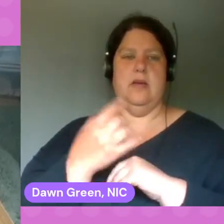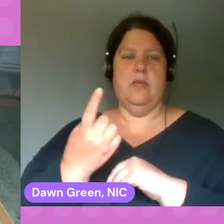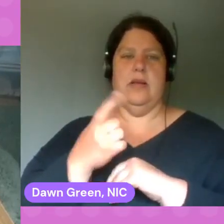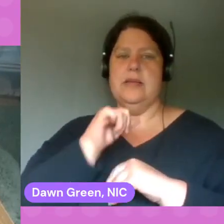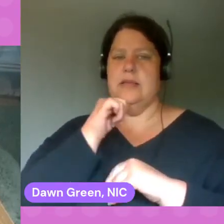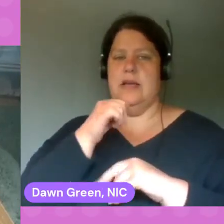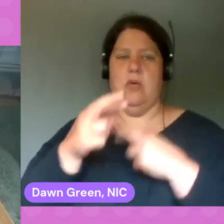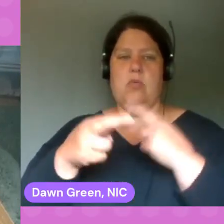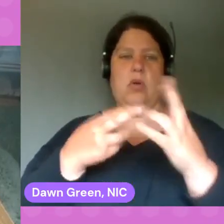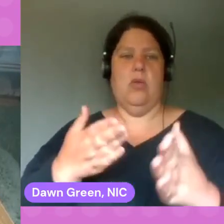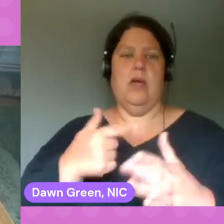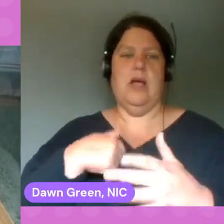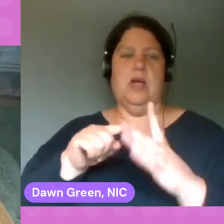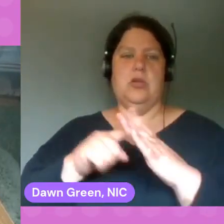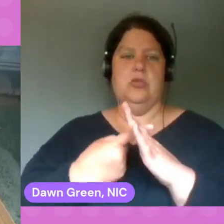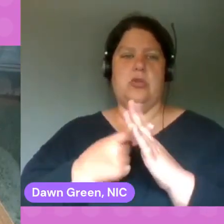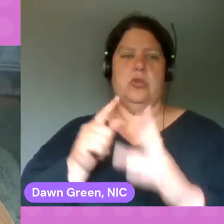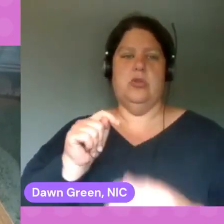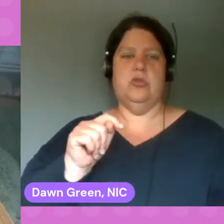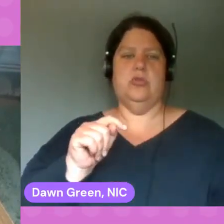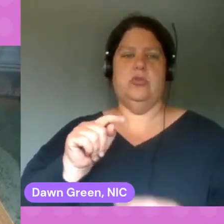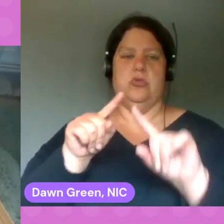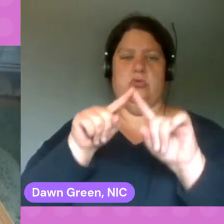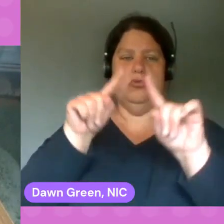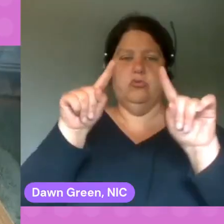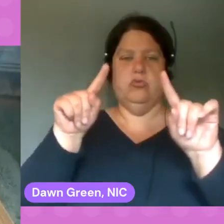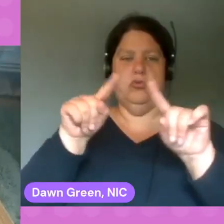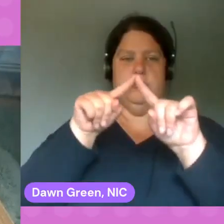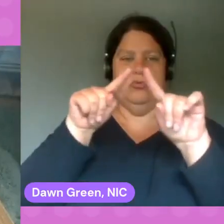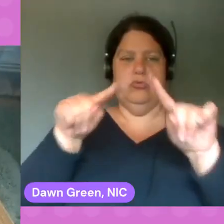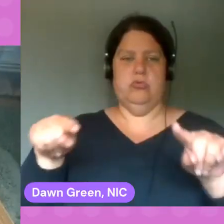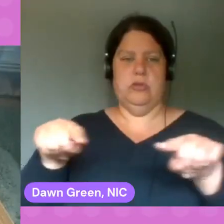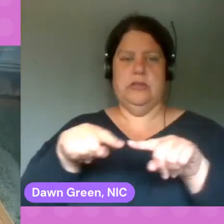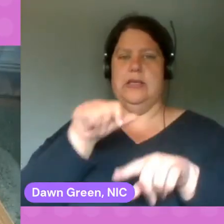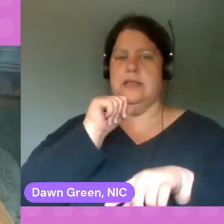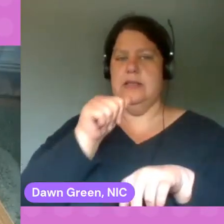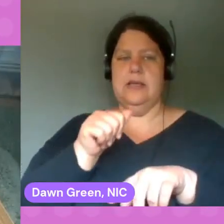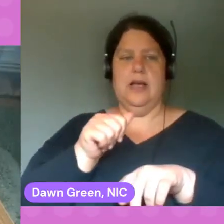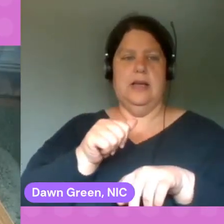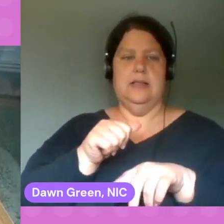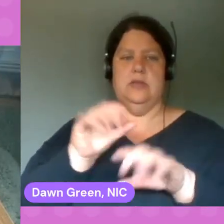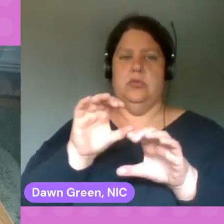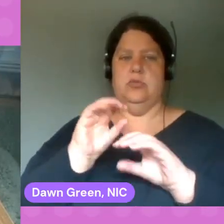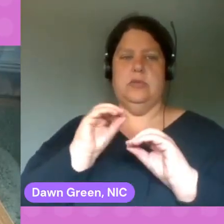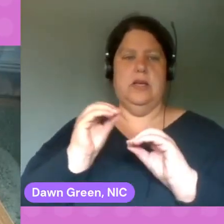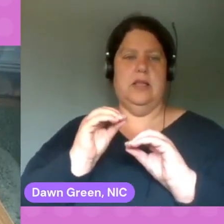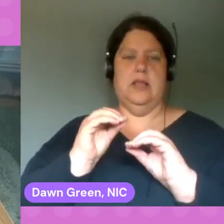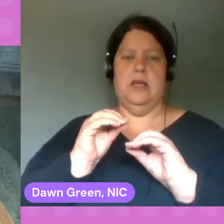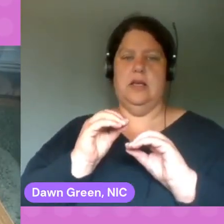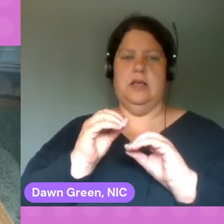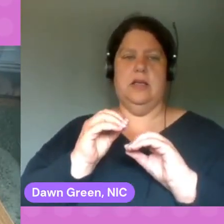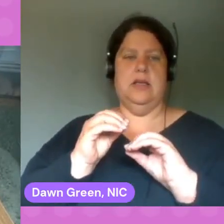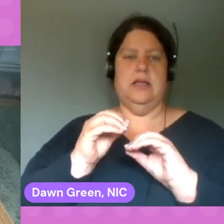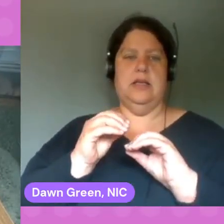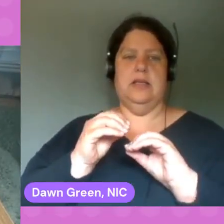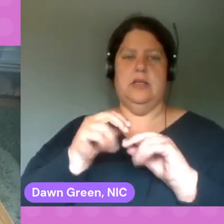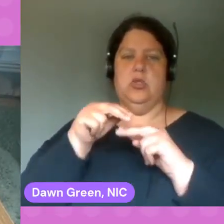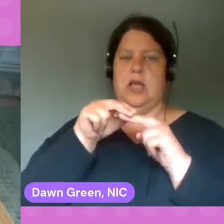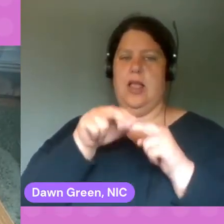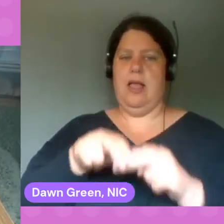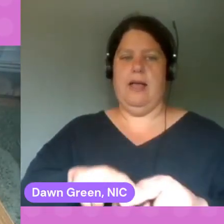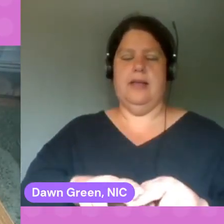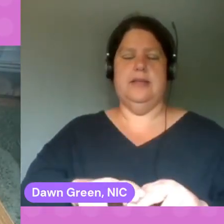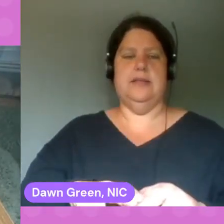roller at all. So I started with a triangle, and look at that. It doesn't roll at all. It just kind of slides down the ramp